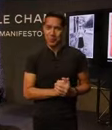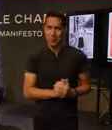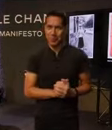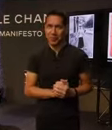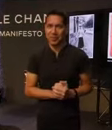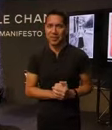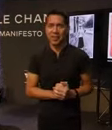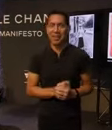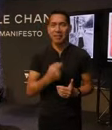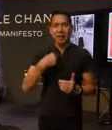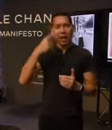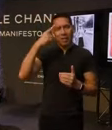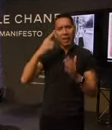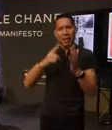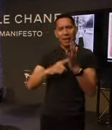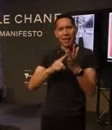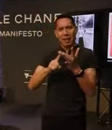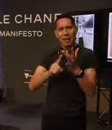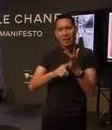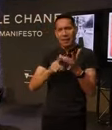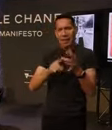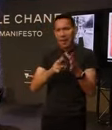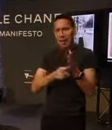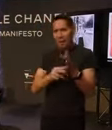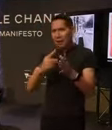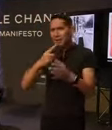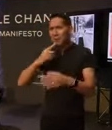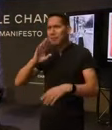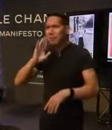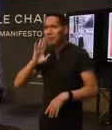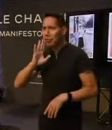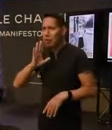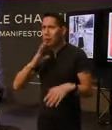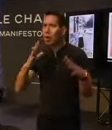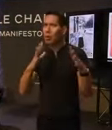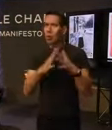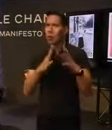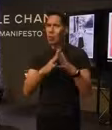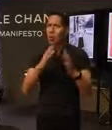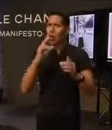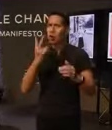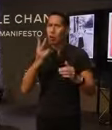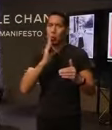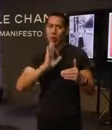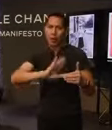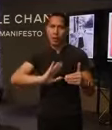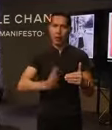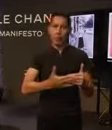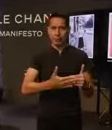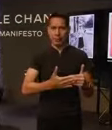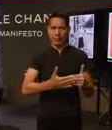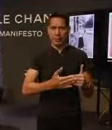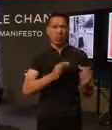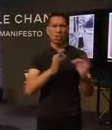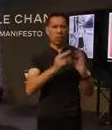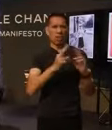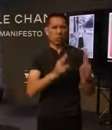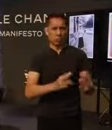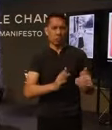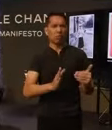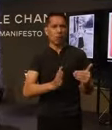I mean, I think Liliana mentioned this earlier, but you know, during the Second World War, when she did close her design house, she was